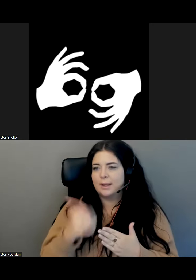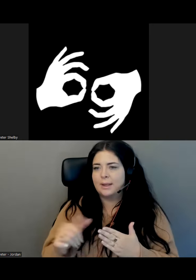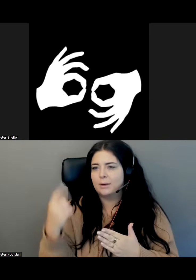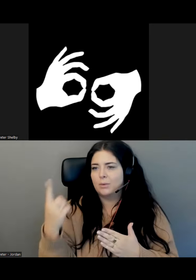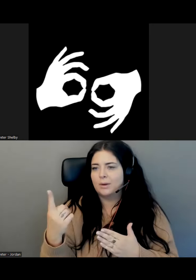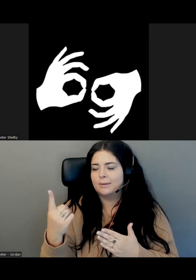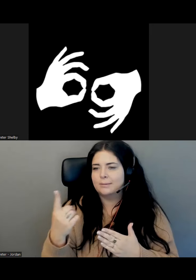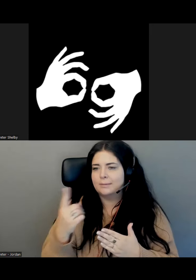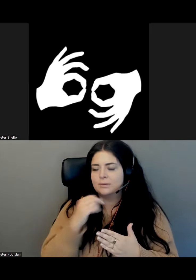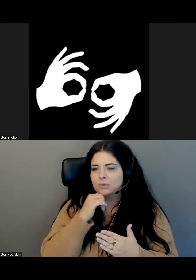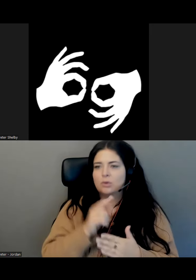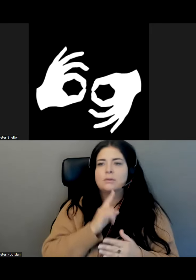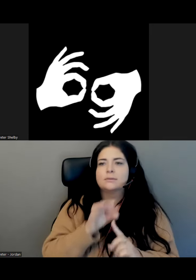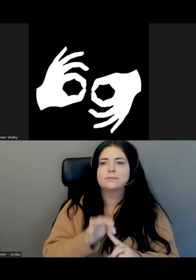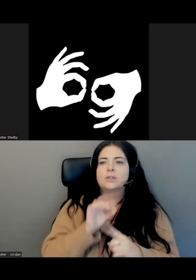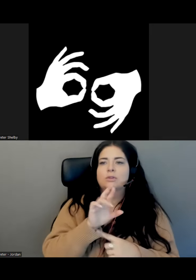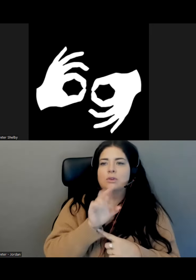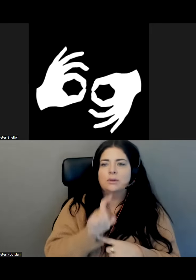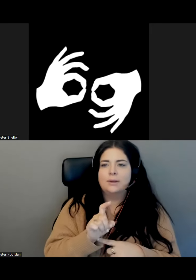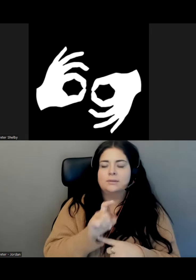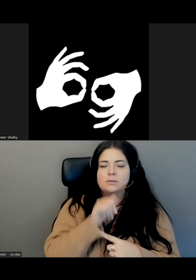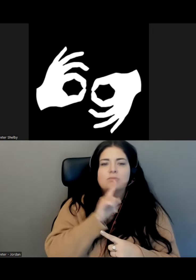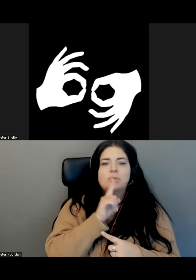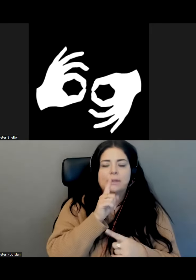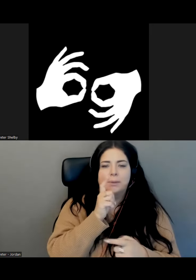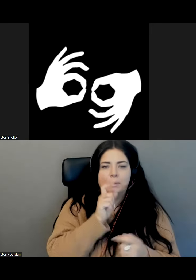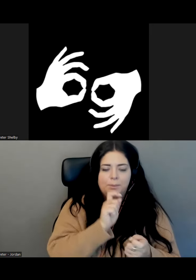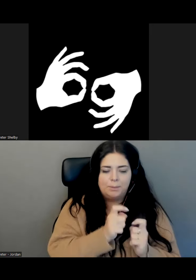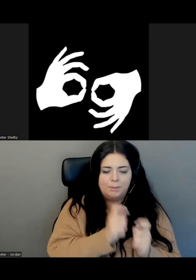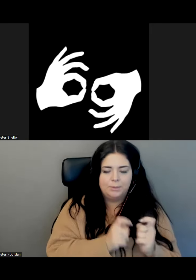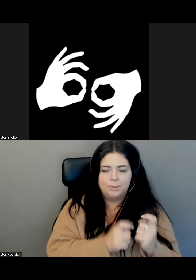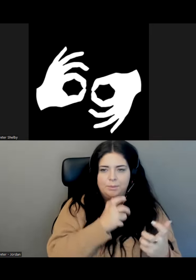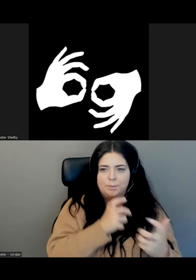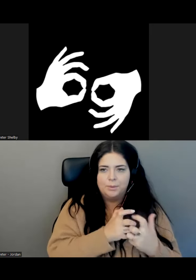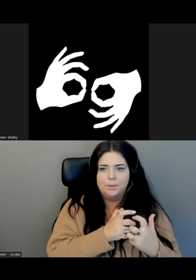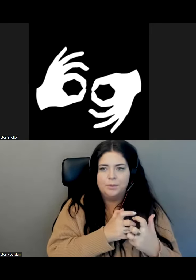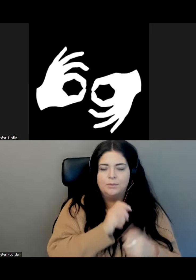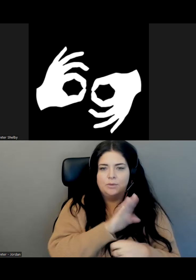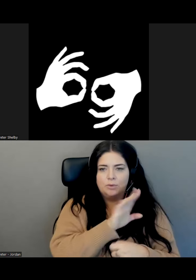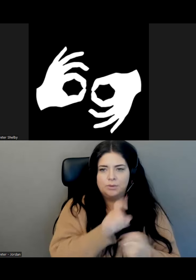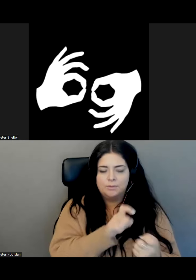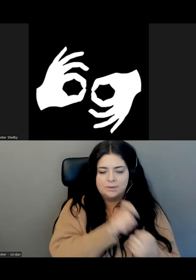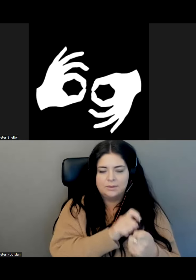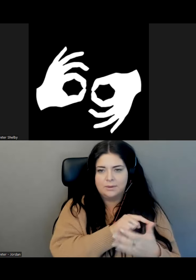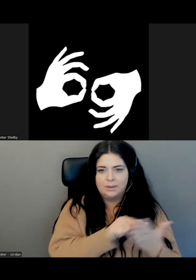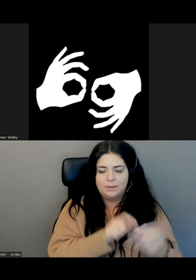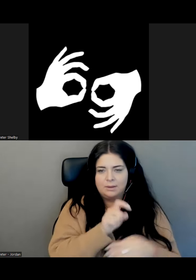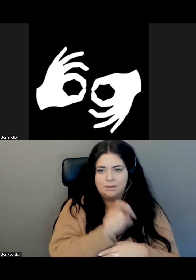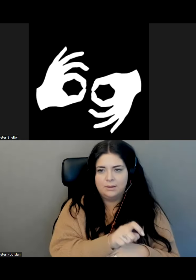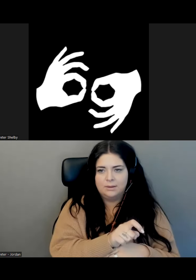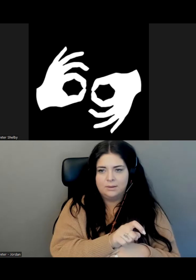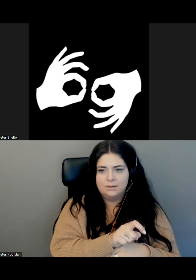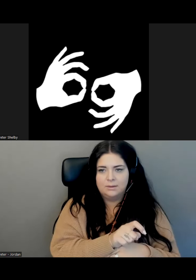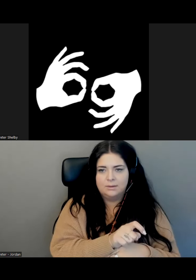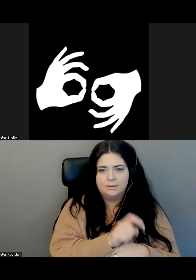prescription device. It's not tuned for any specific situations. That's not